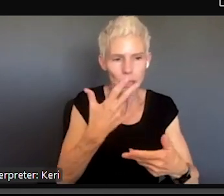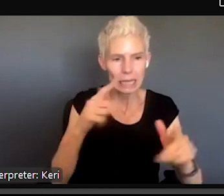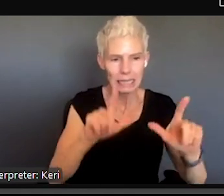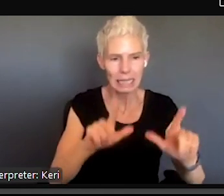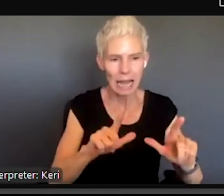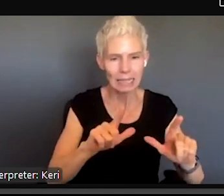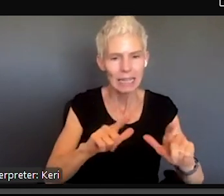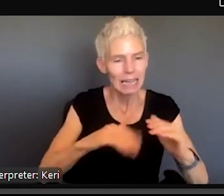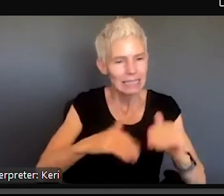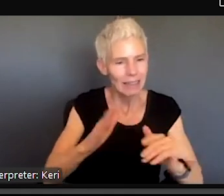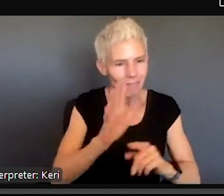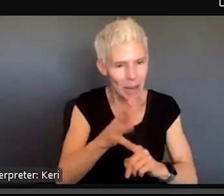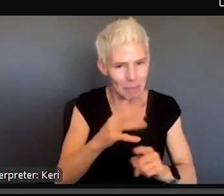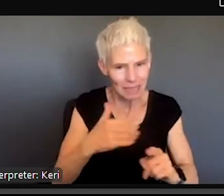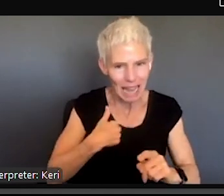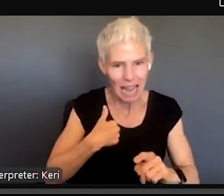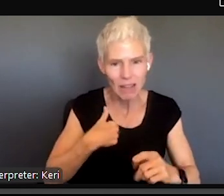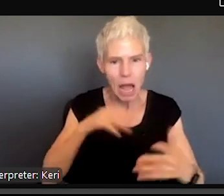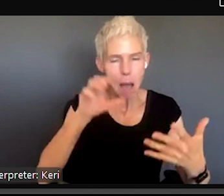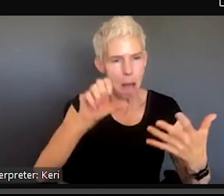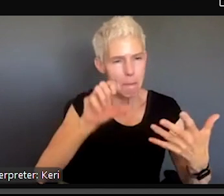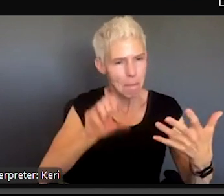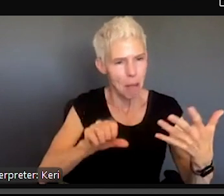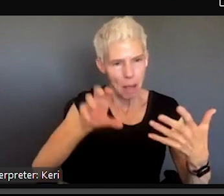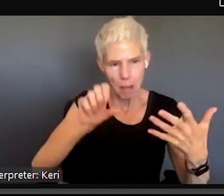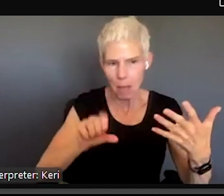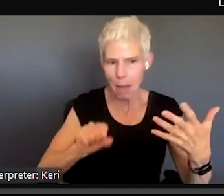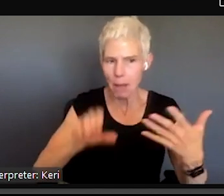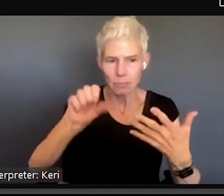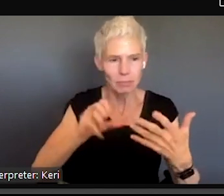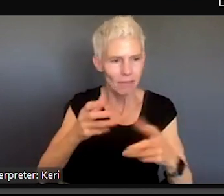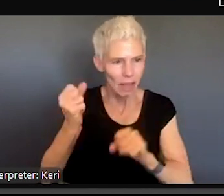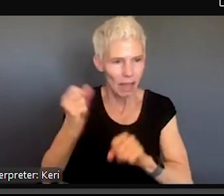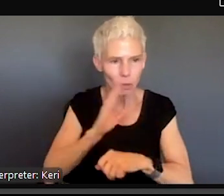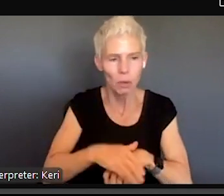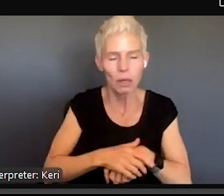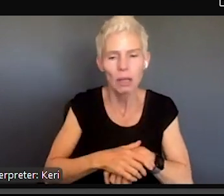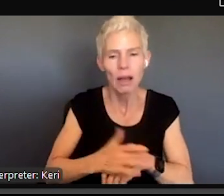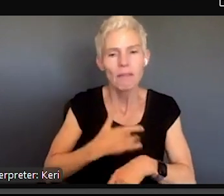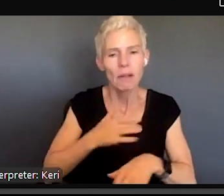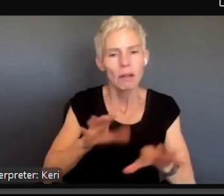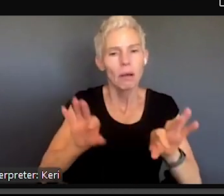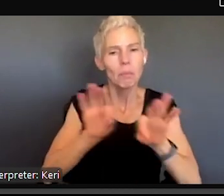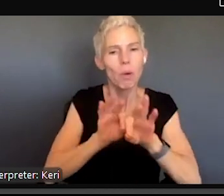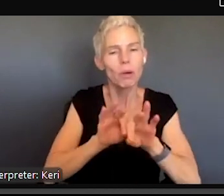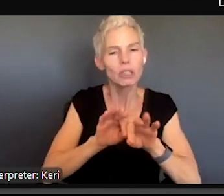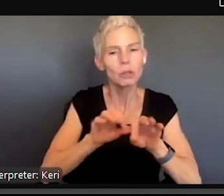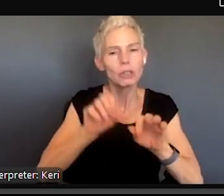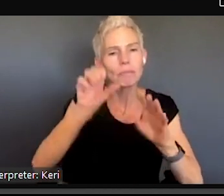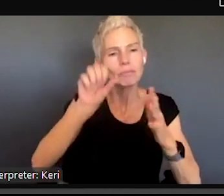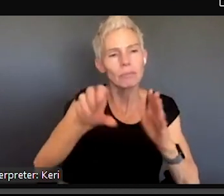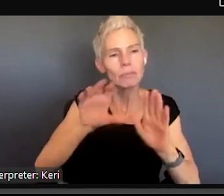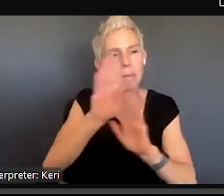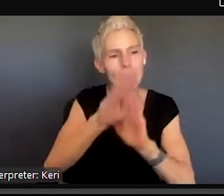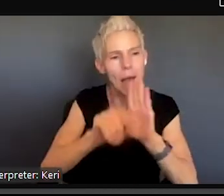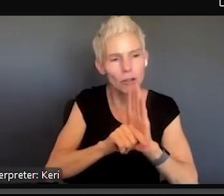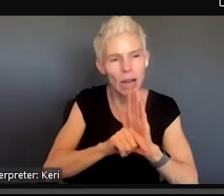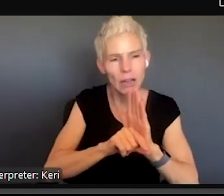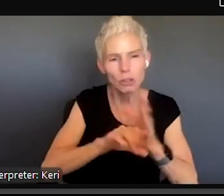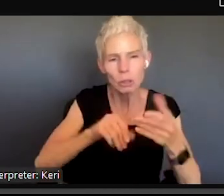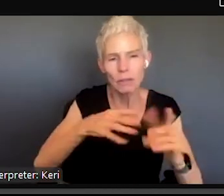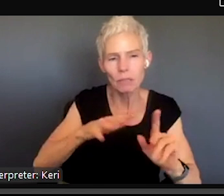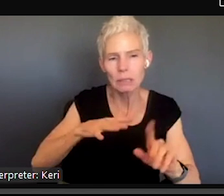than 5 minutes, so I'm going to run through these pretty quickly. But I do think it's important to give a little background as context.